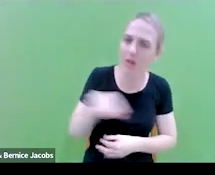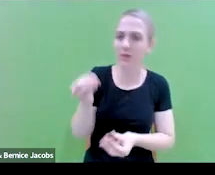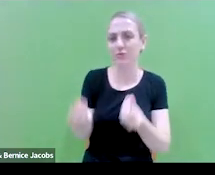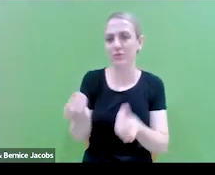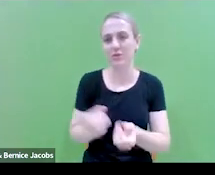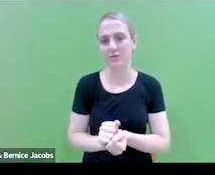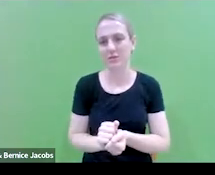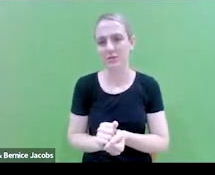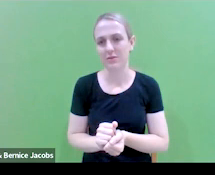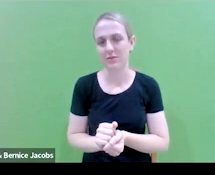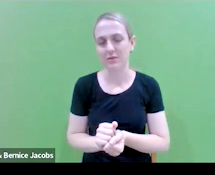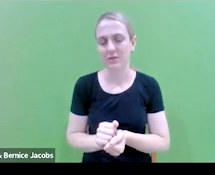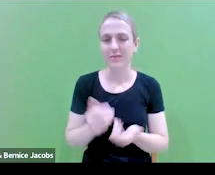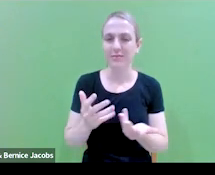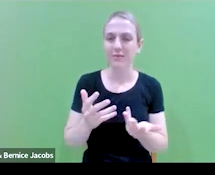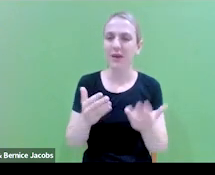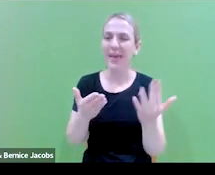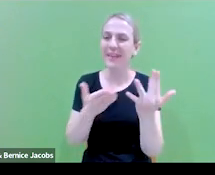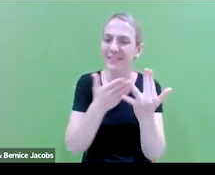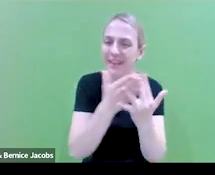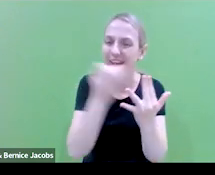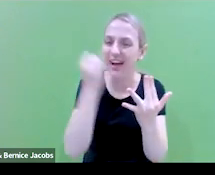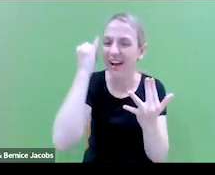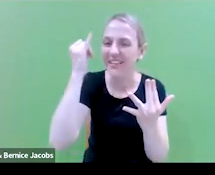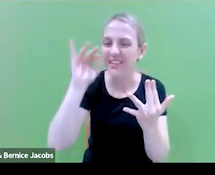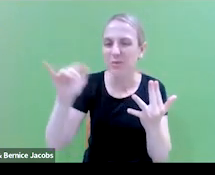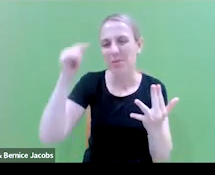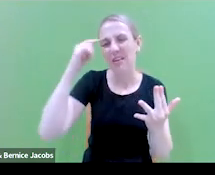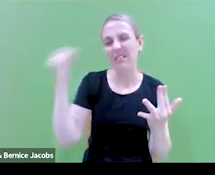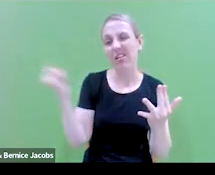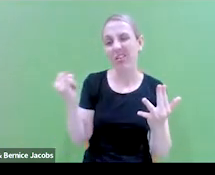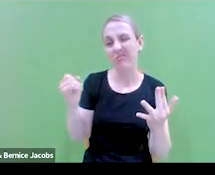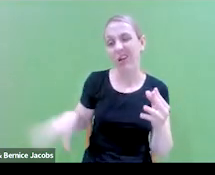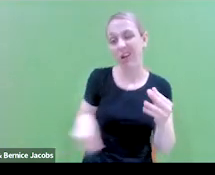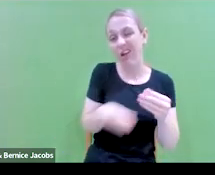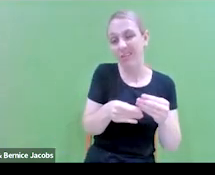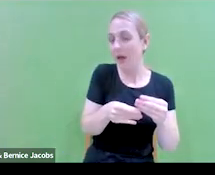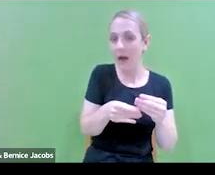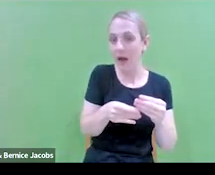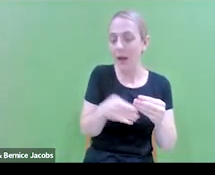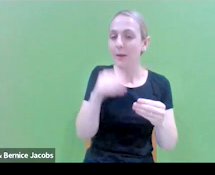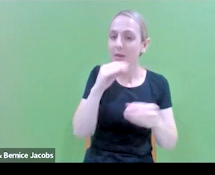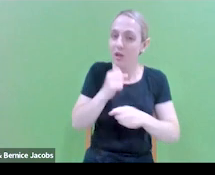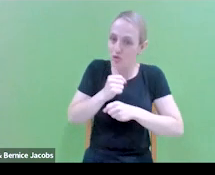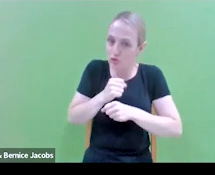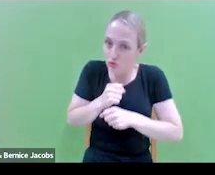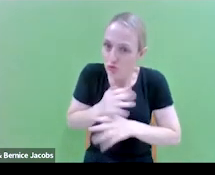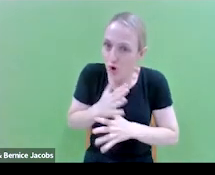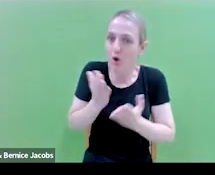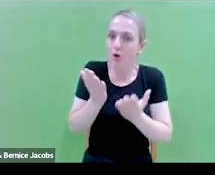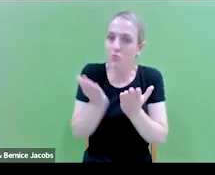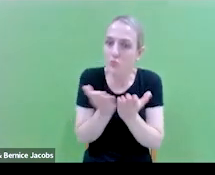it's not, accessibility is always seen as an add-on, whereas if it's integrated from the beginning, that's how it starts